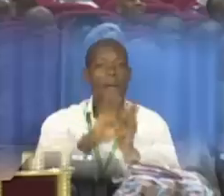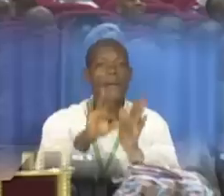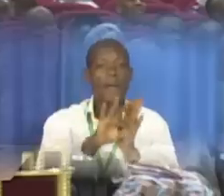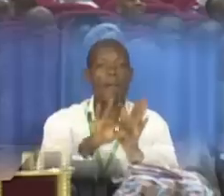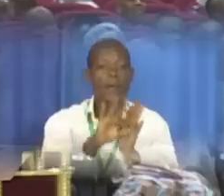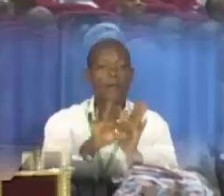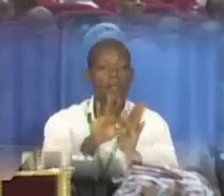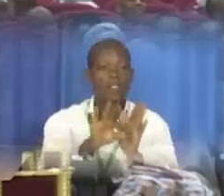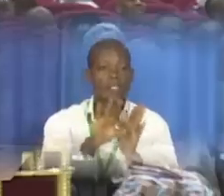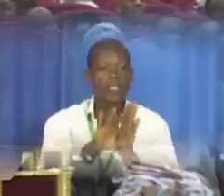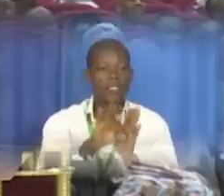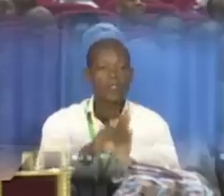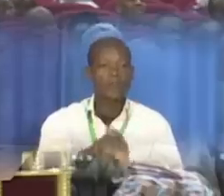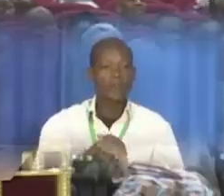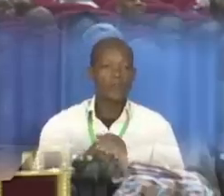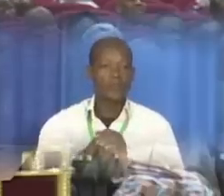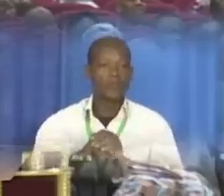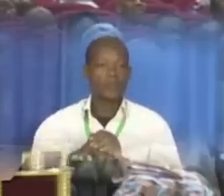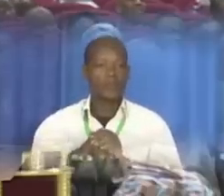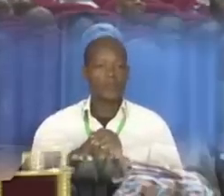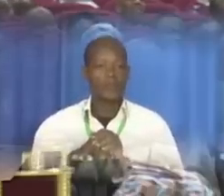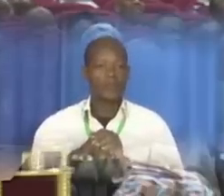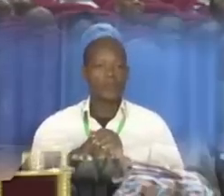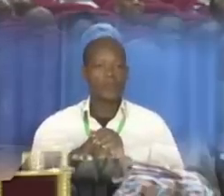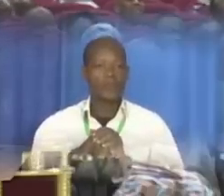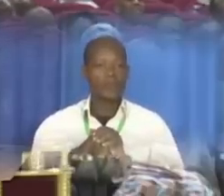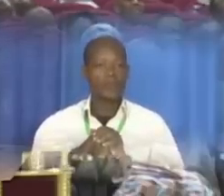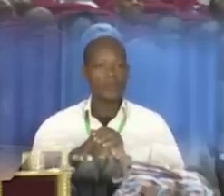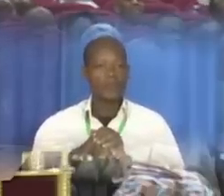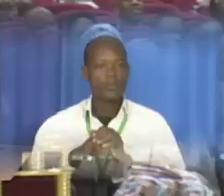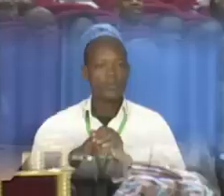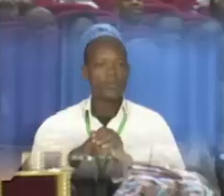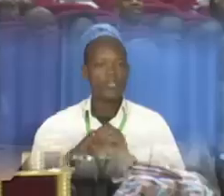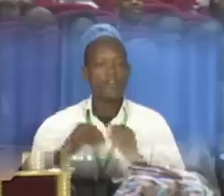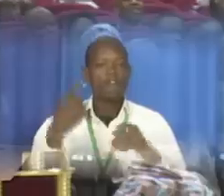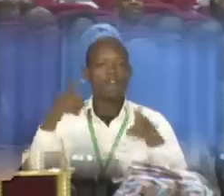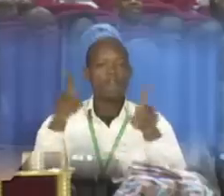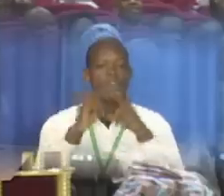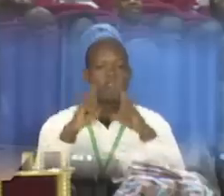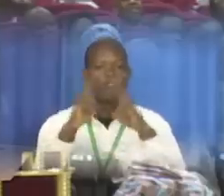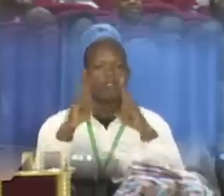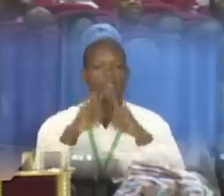know him. He's a mathematician friend of mine. He's a very, very funny fellow.